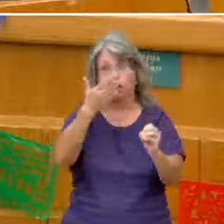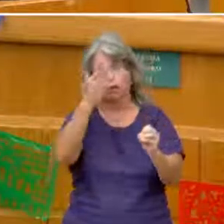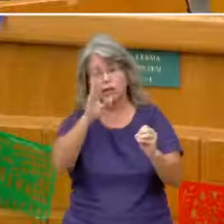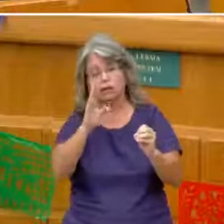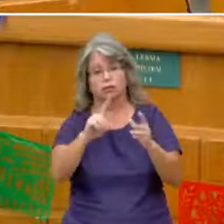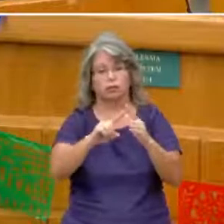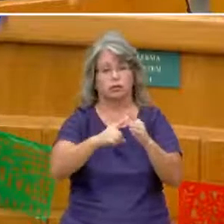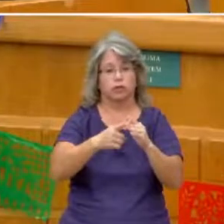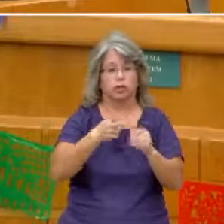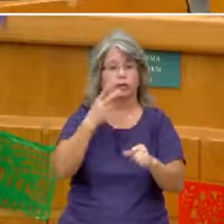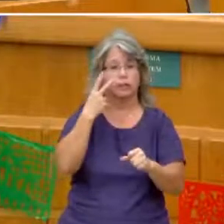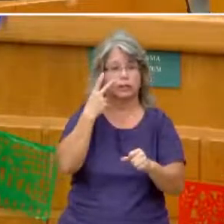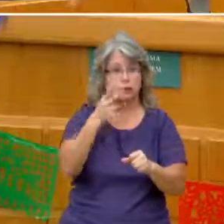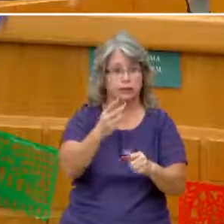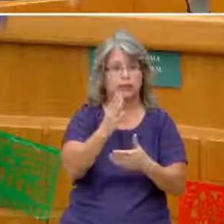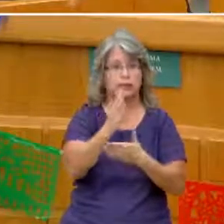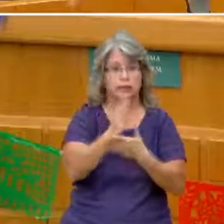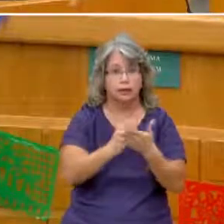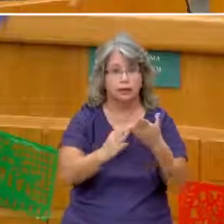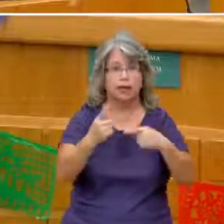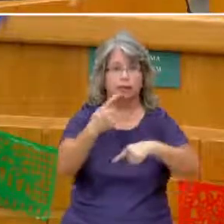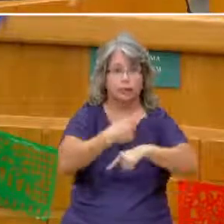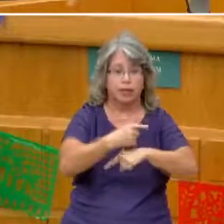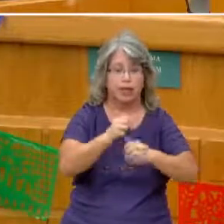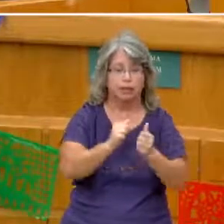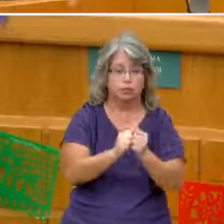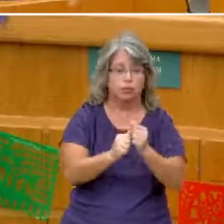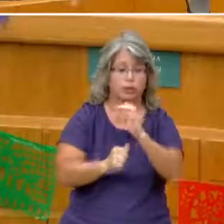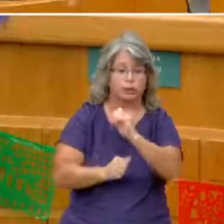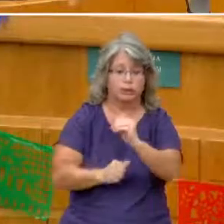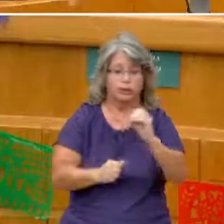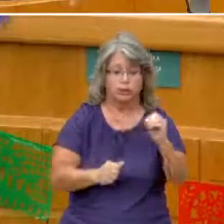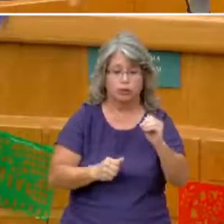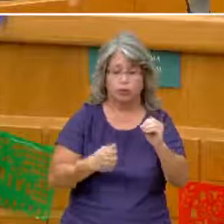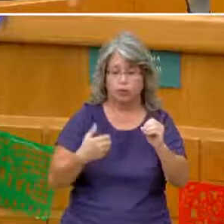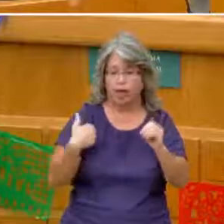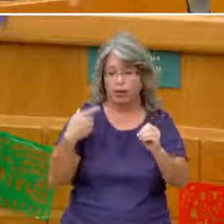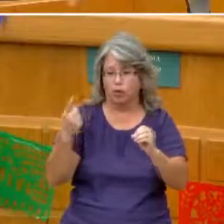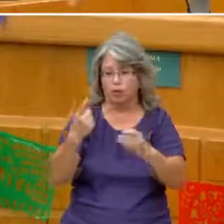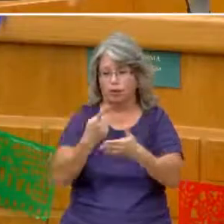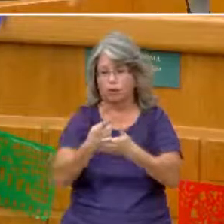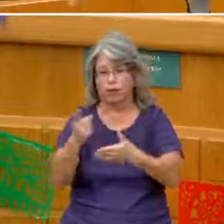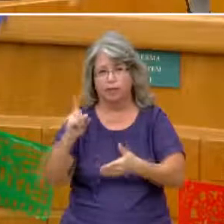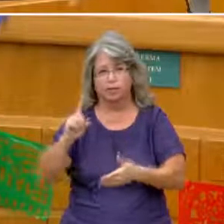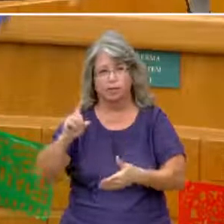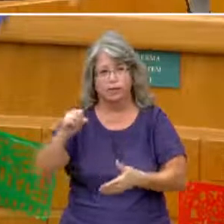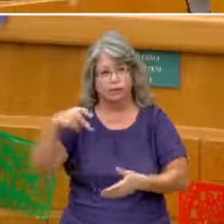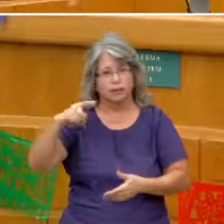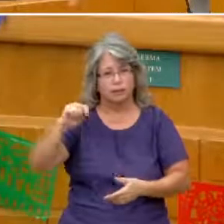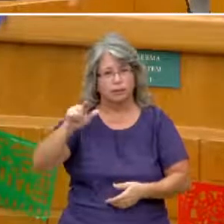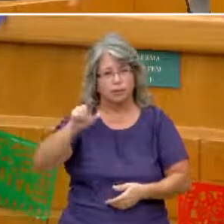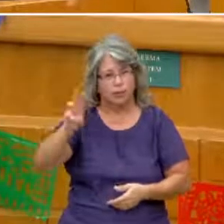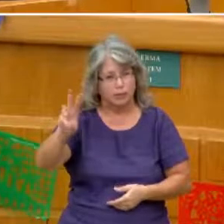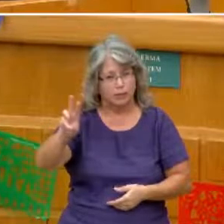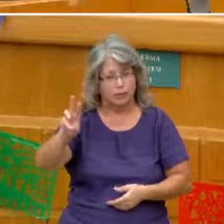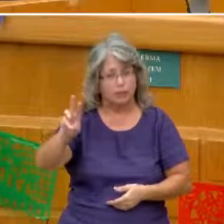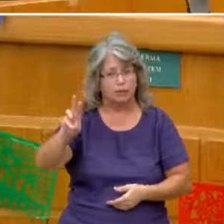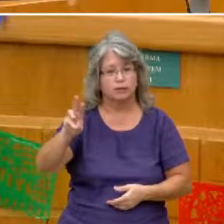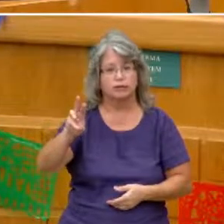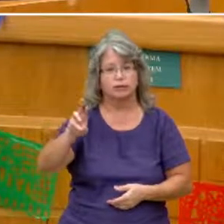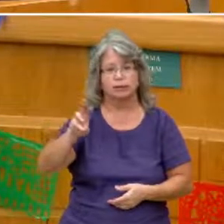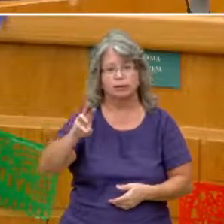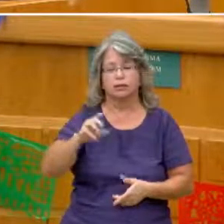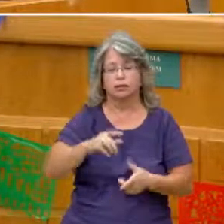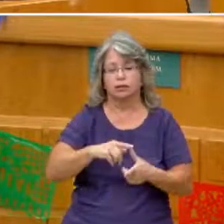to see some blanks or zeros. We saw one back 9/26 last week between the 10 fatalities and the